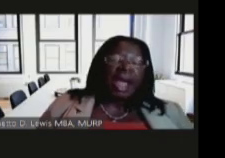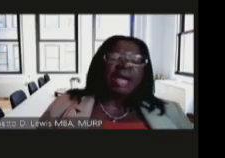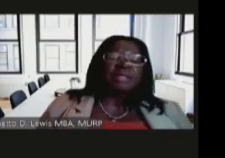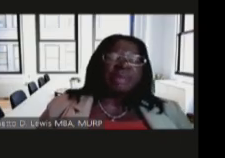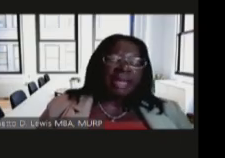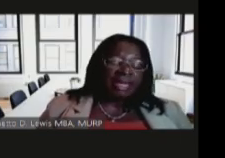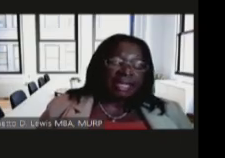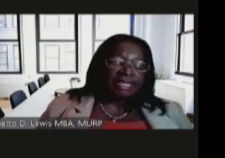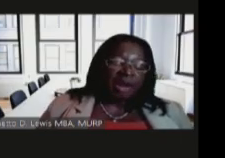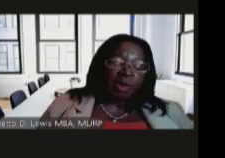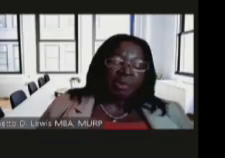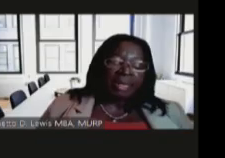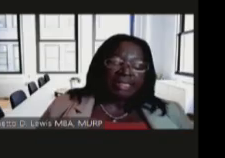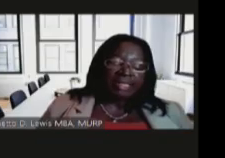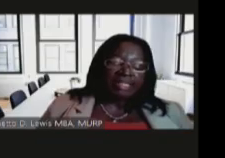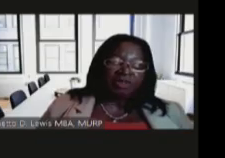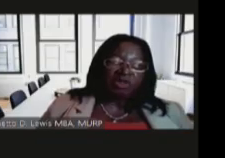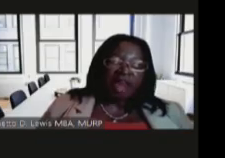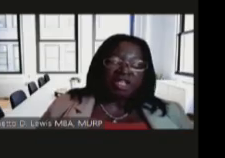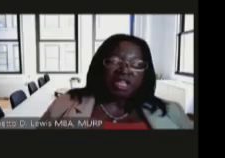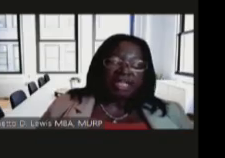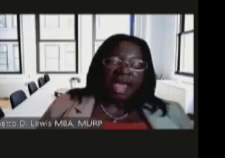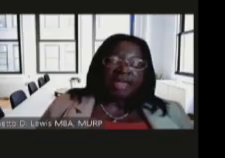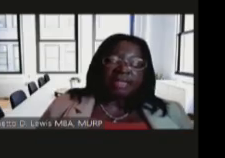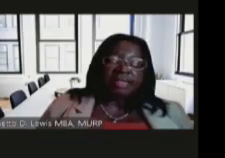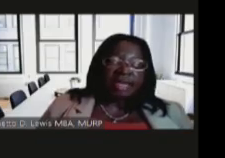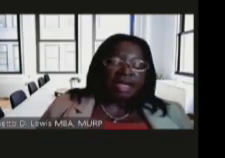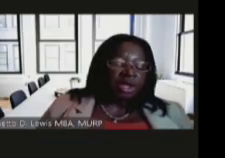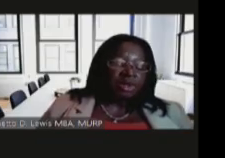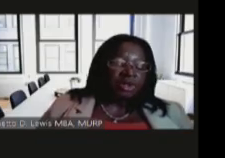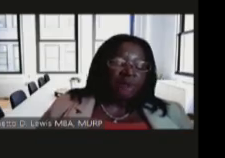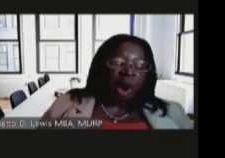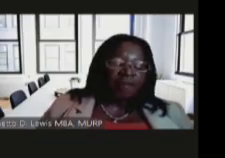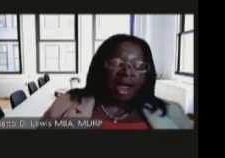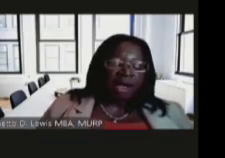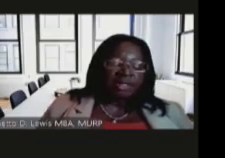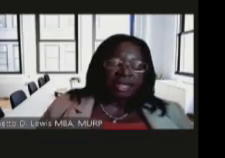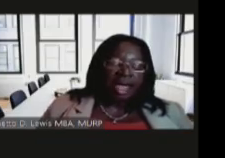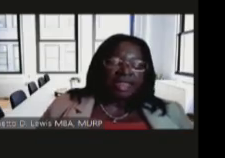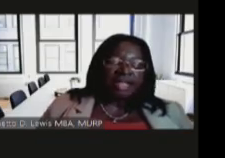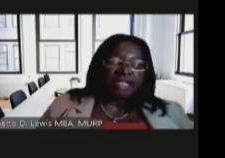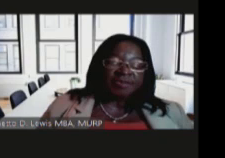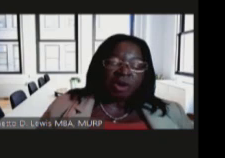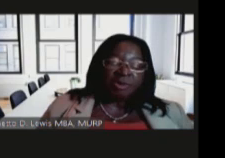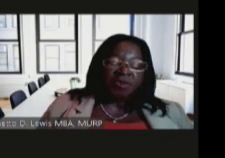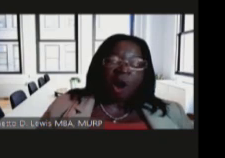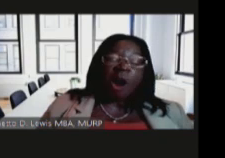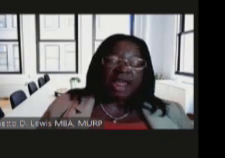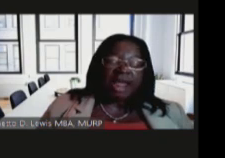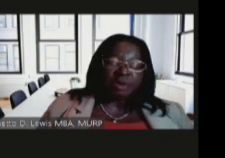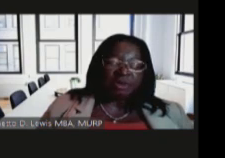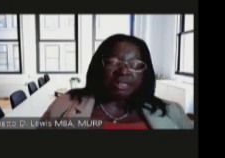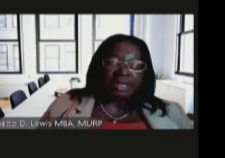The housing plan is a robust list of strategies that the city can use to offer housing that is affordable for